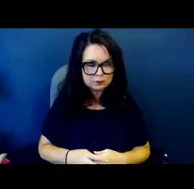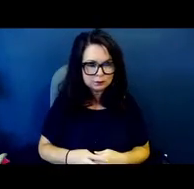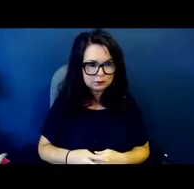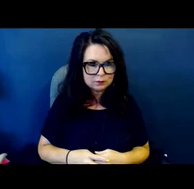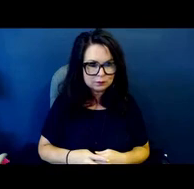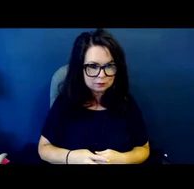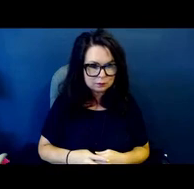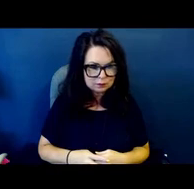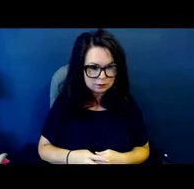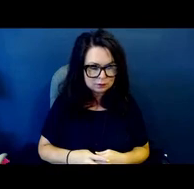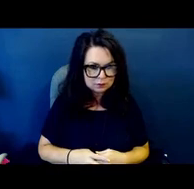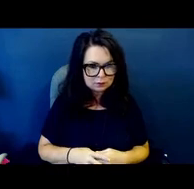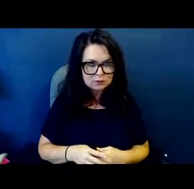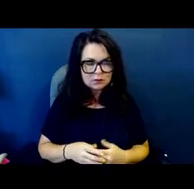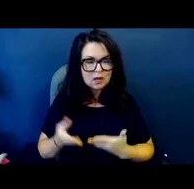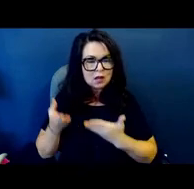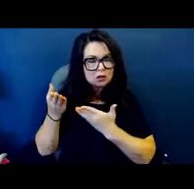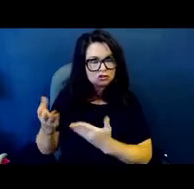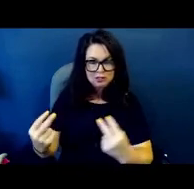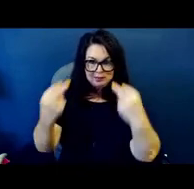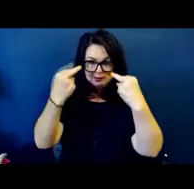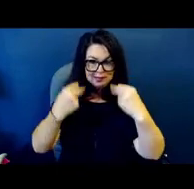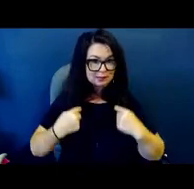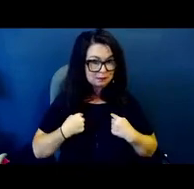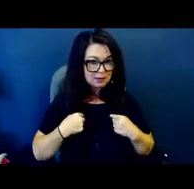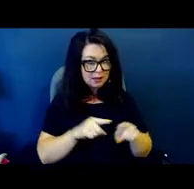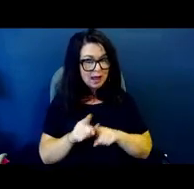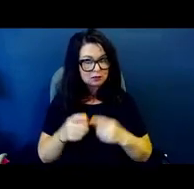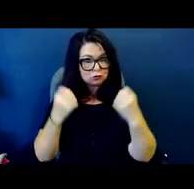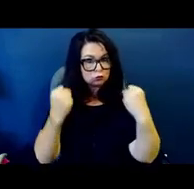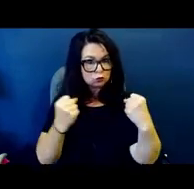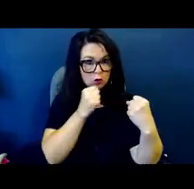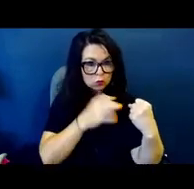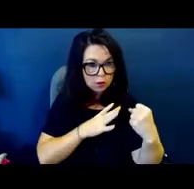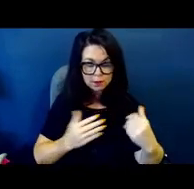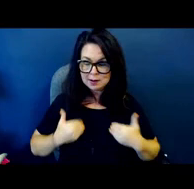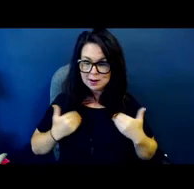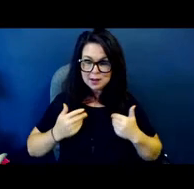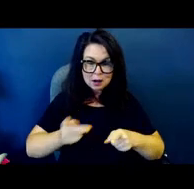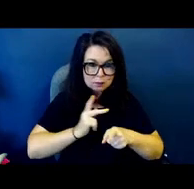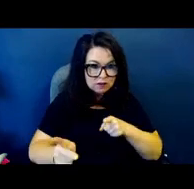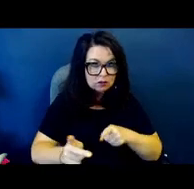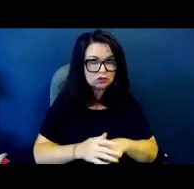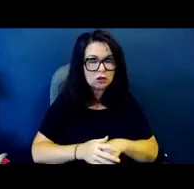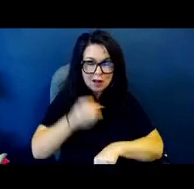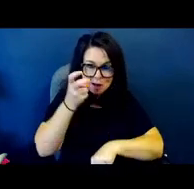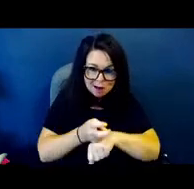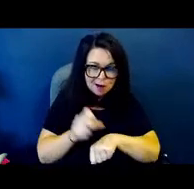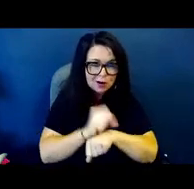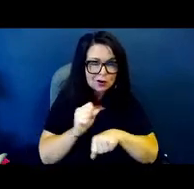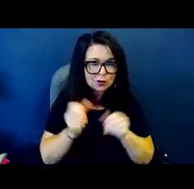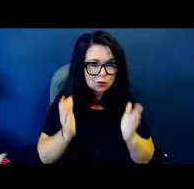She sees me as a strong woman, a young professional, a hard worker, and the proud daughter